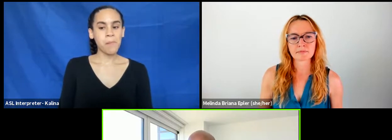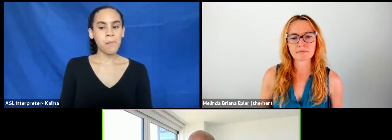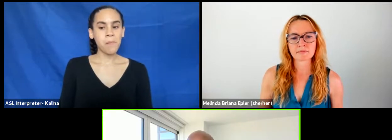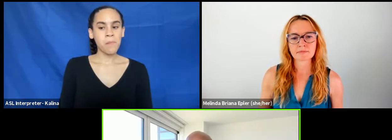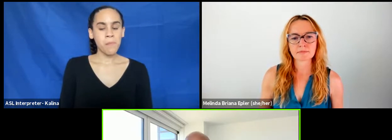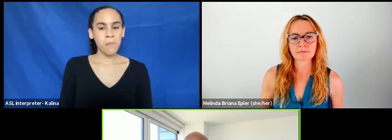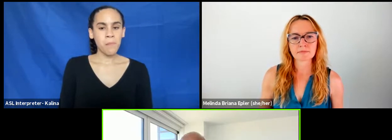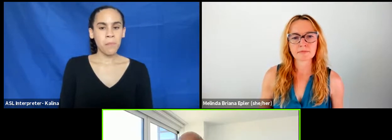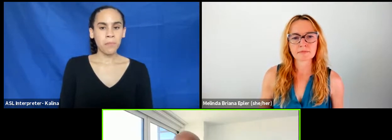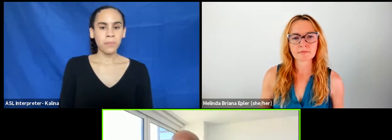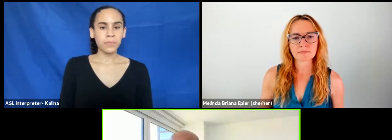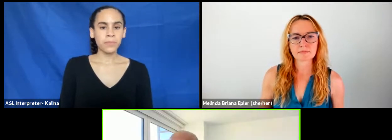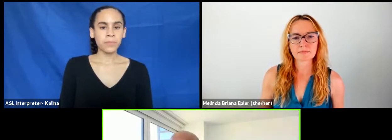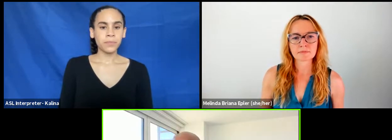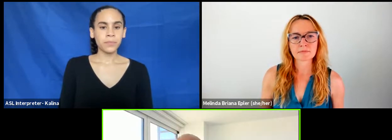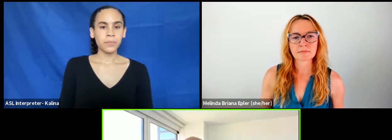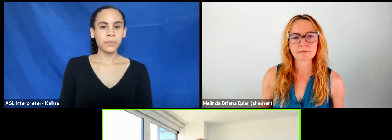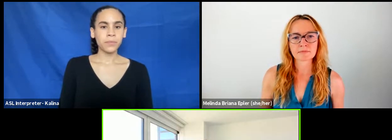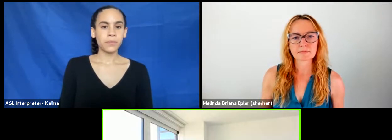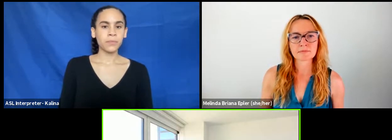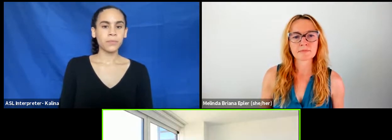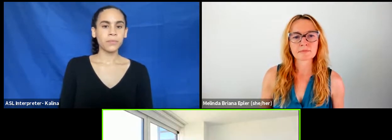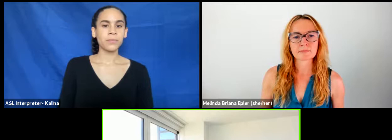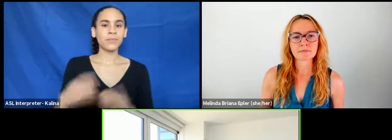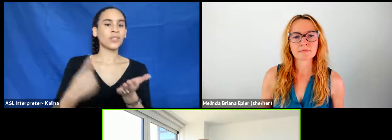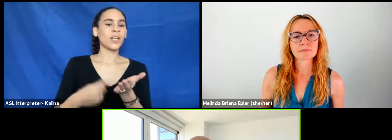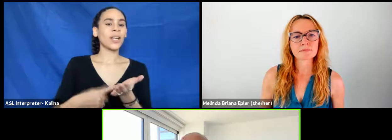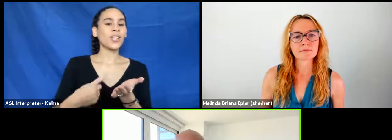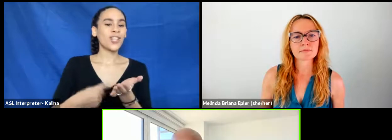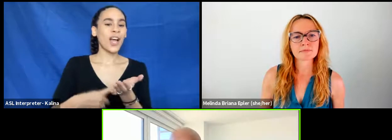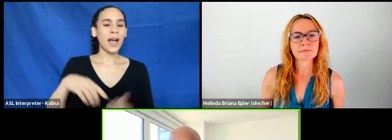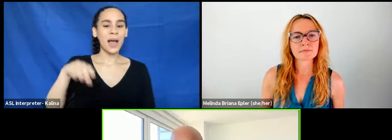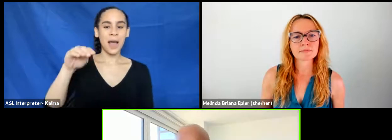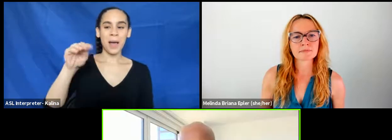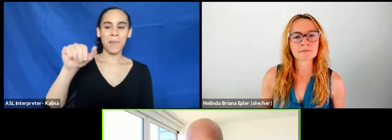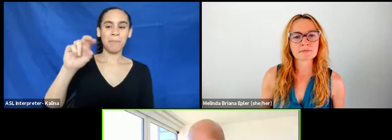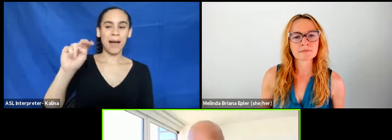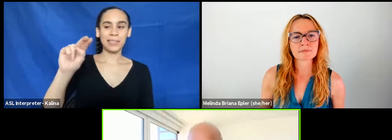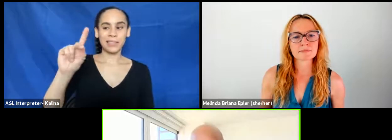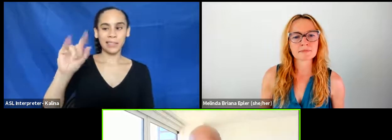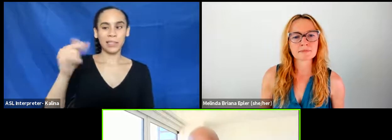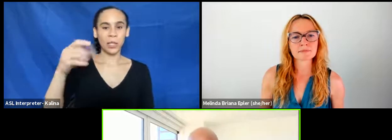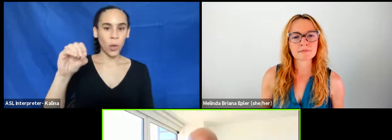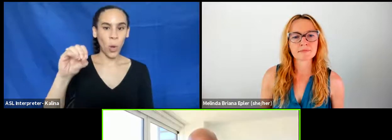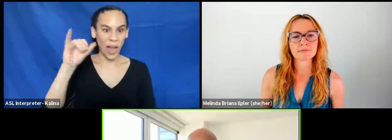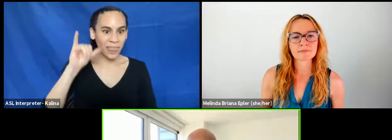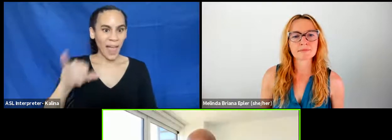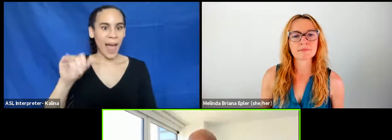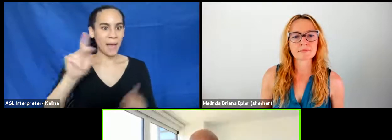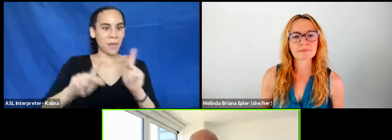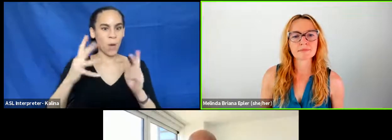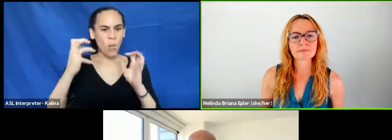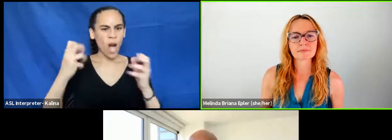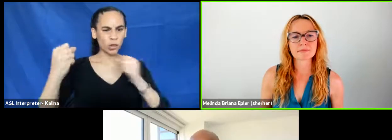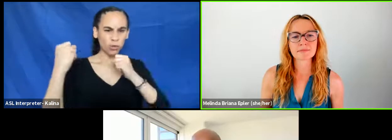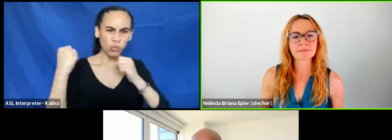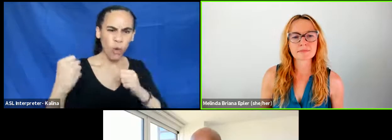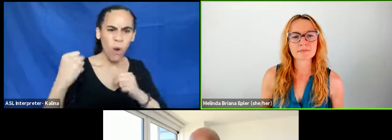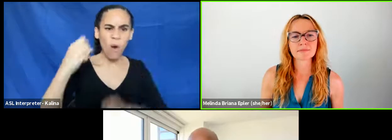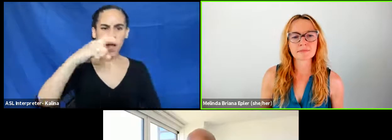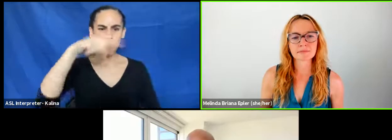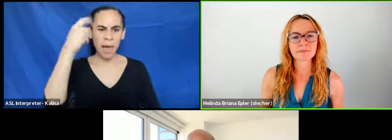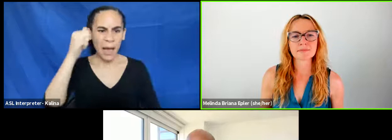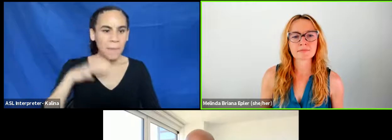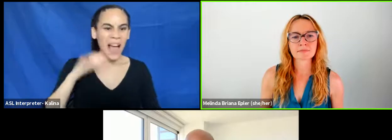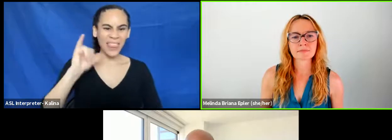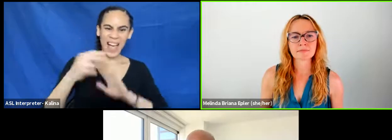it was talking about the Mandingo, right? We're talking about being Mandingo, right? Like that's what people want. That's what people want, like a strong Black man, right? That's the stereotype of the